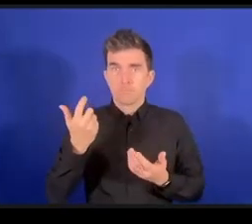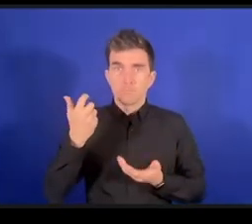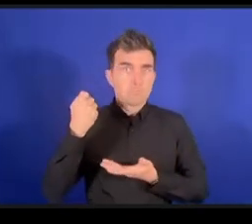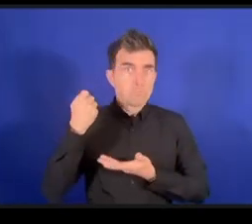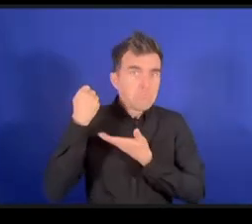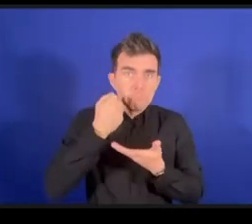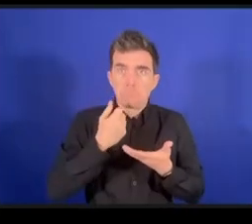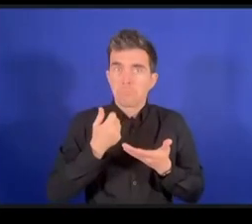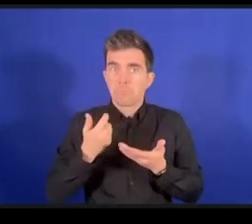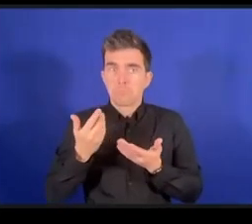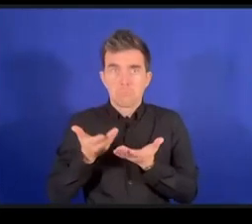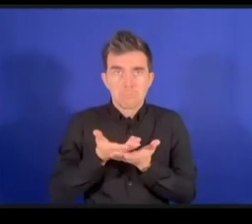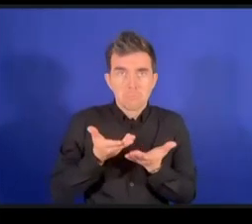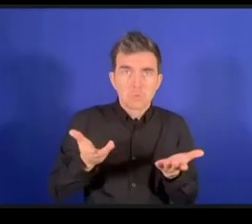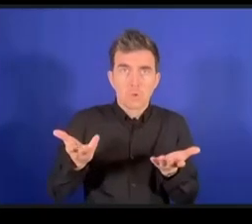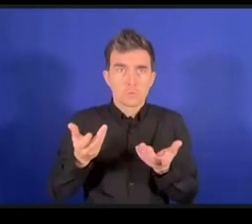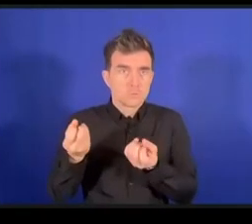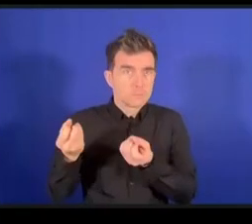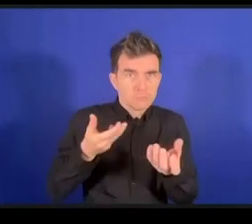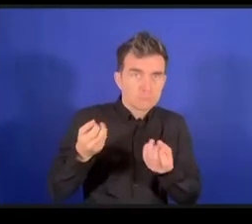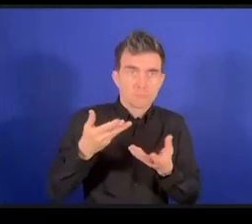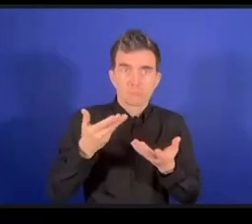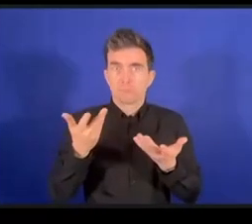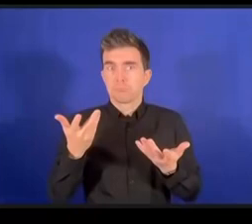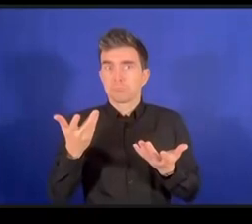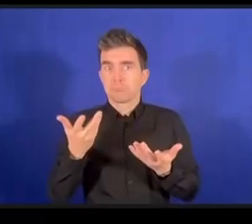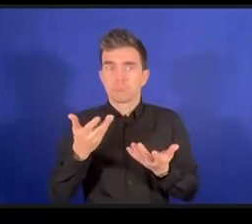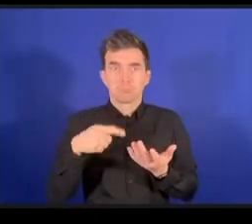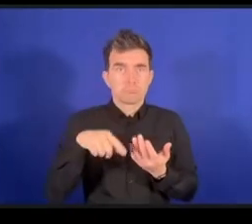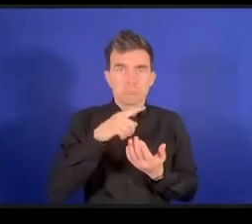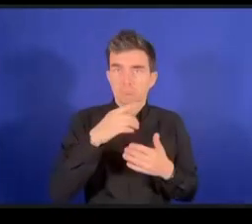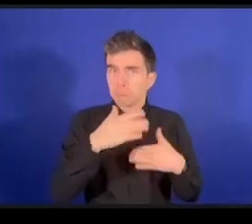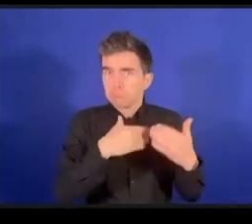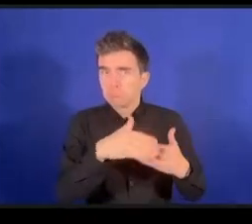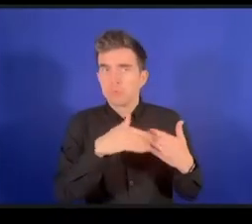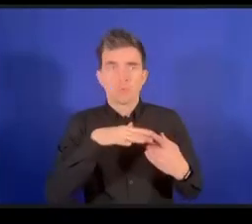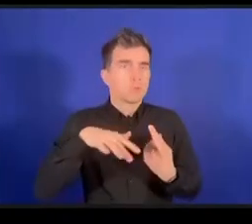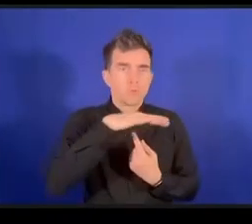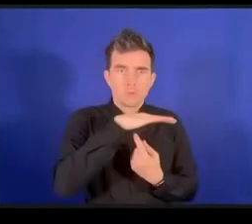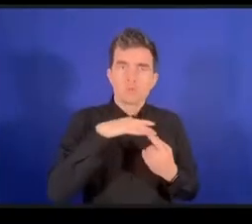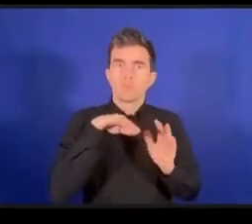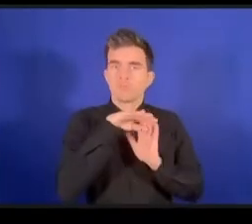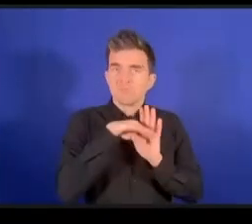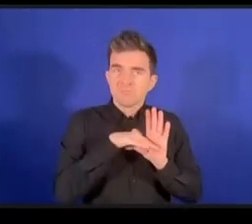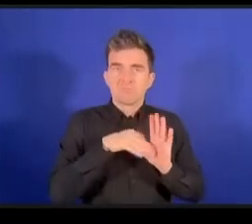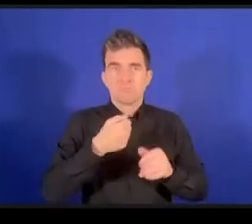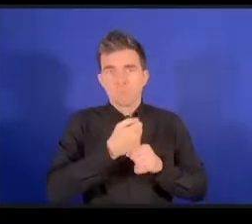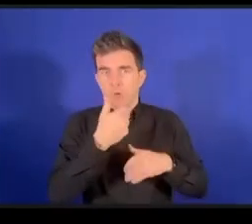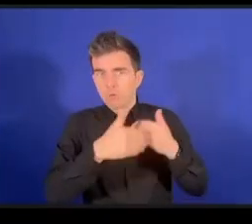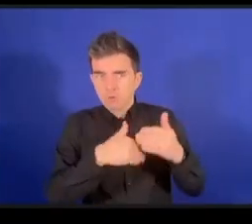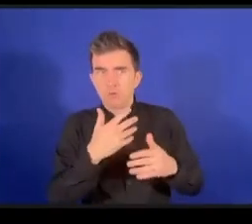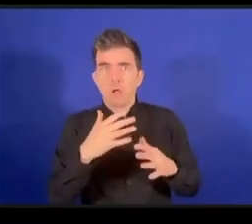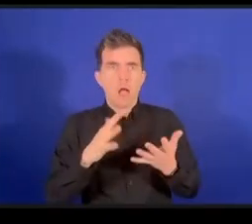and perhaps avoid duplication of work like Charter of Human Rights and Principles for the Internet?